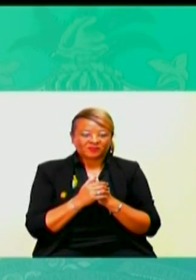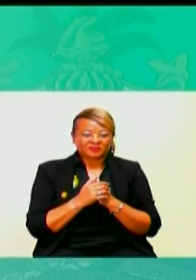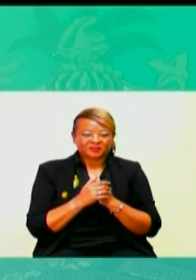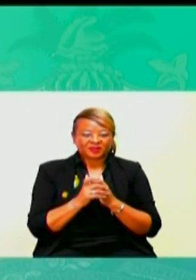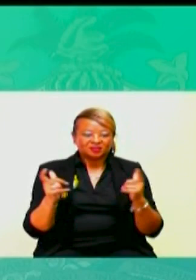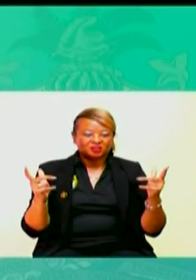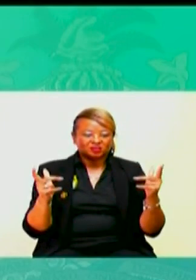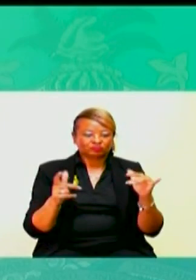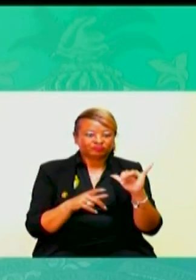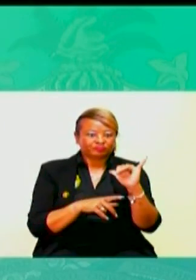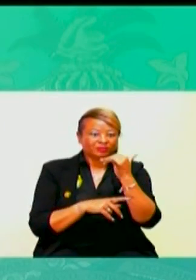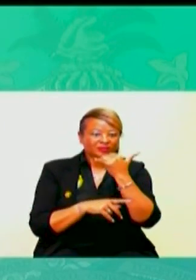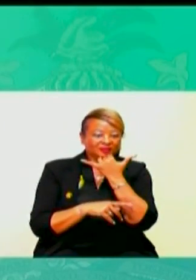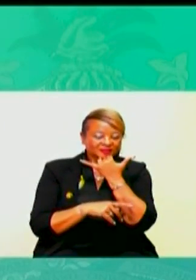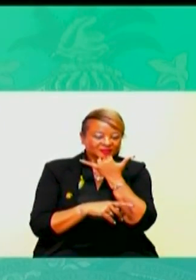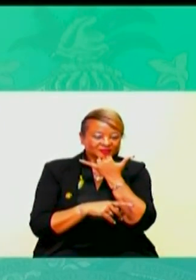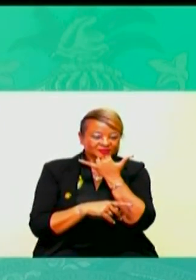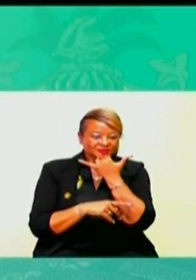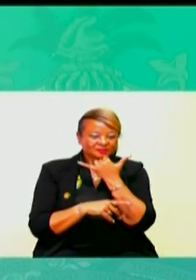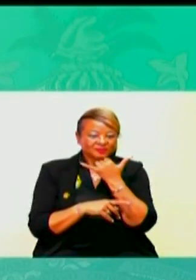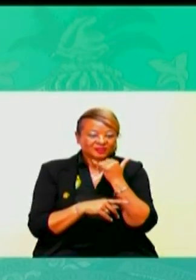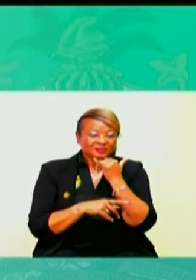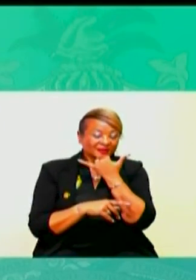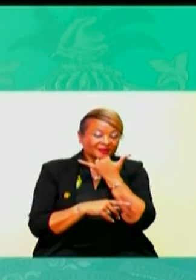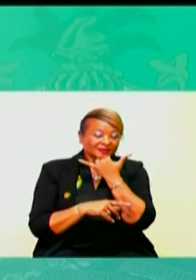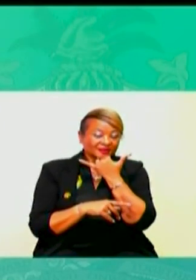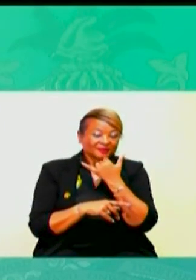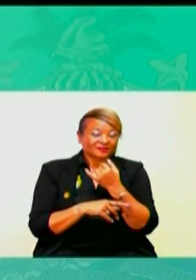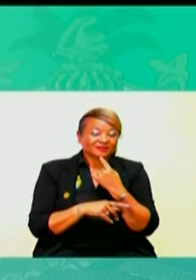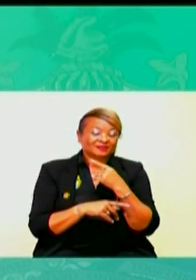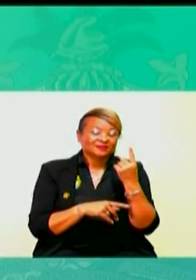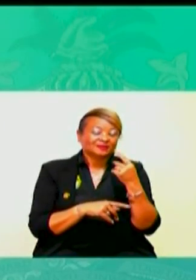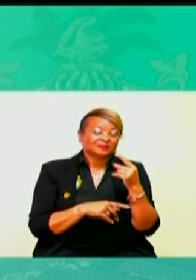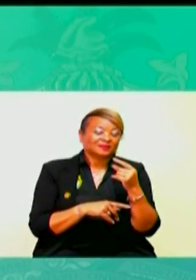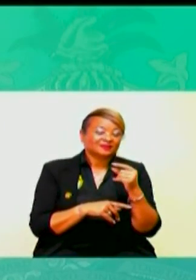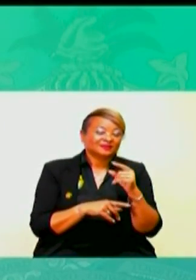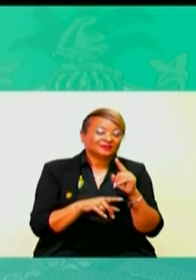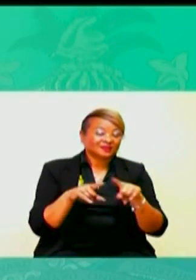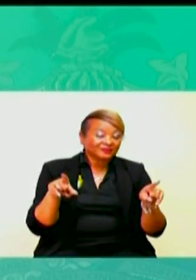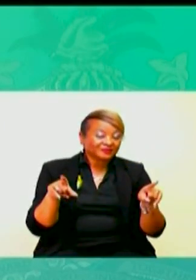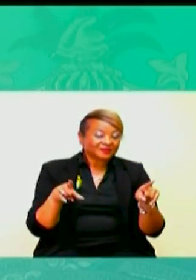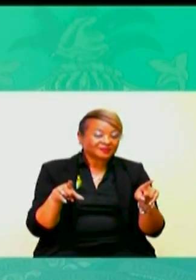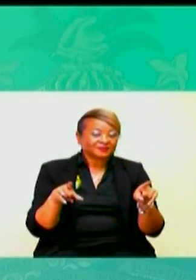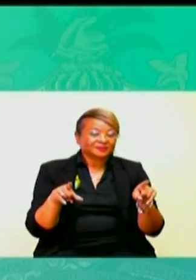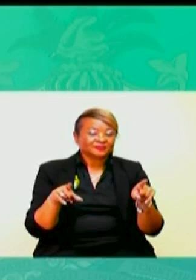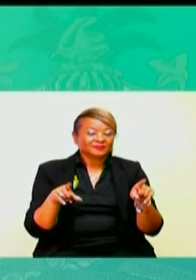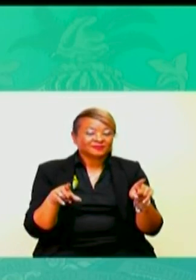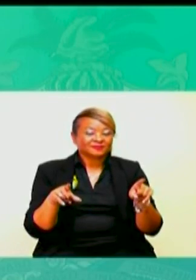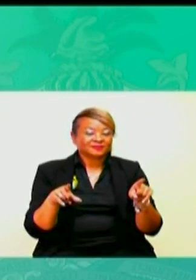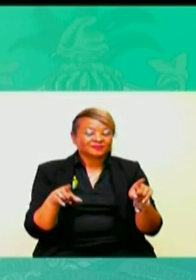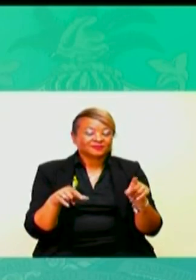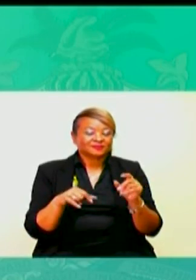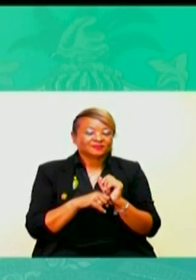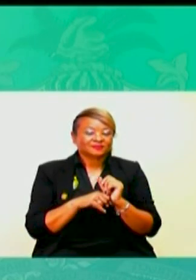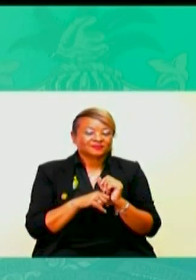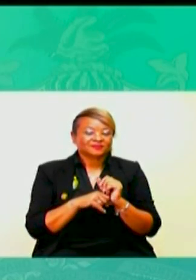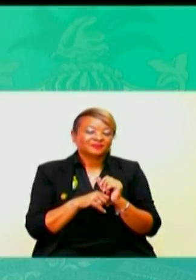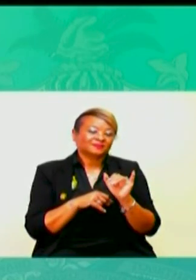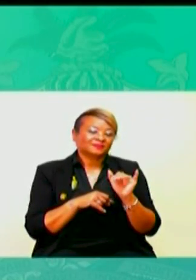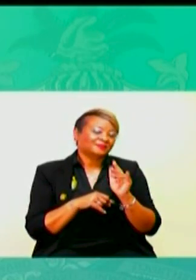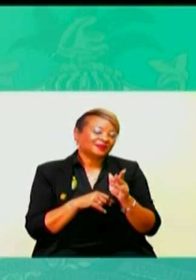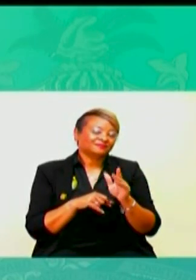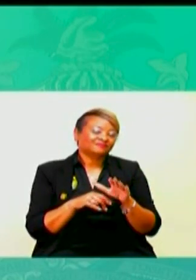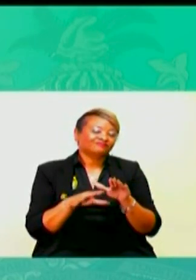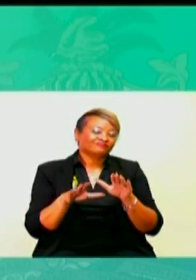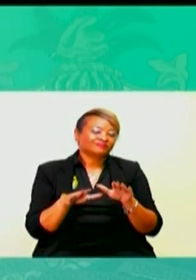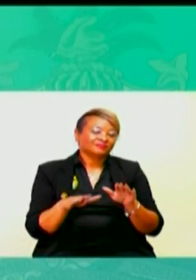blunder. Yeah. I'm gonna tell you something else, but this is it won't be unpaid. It won't be stay it won't be parliamentary. Stay in the